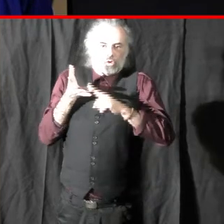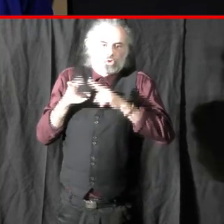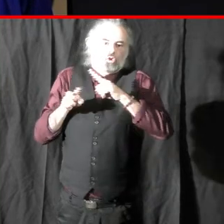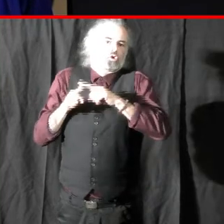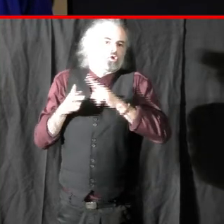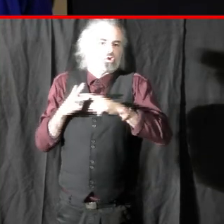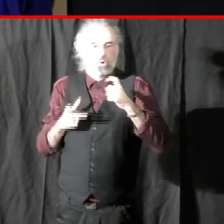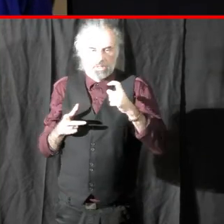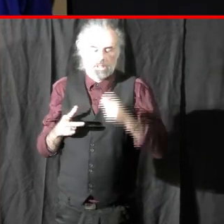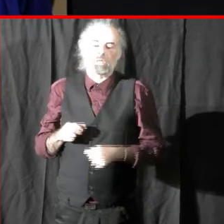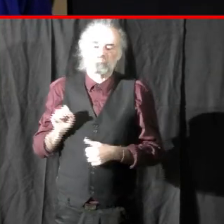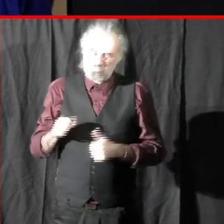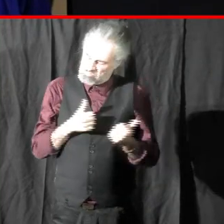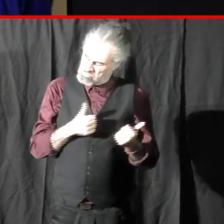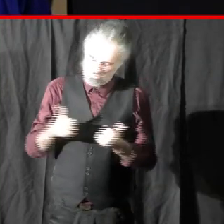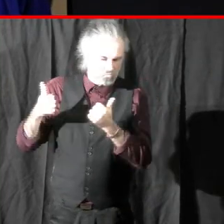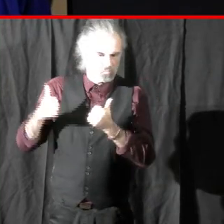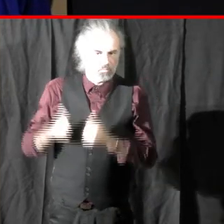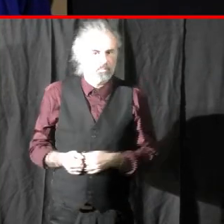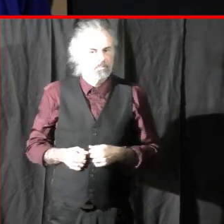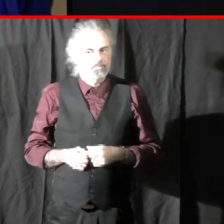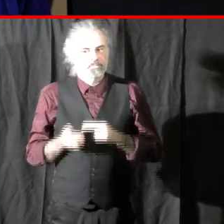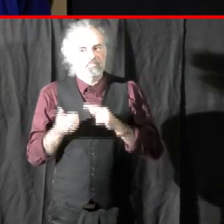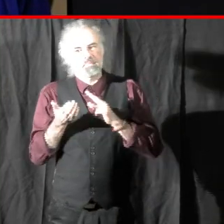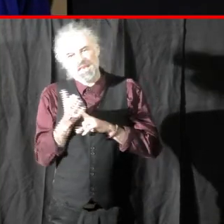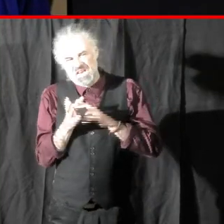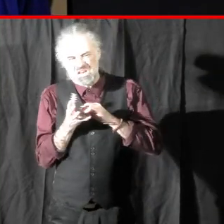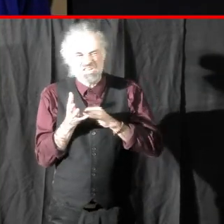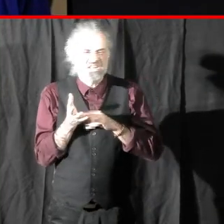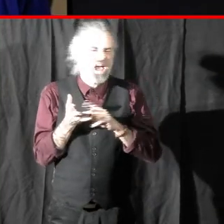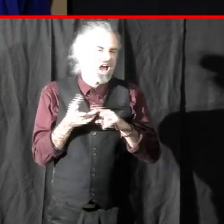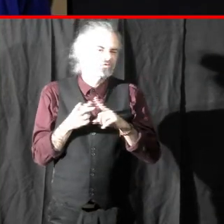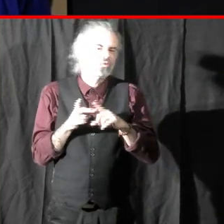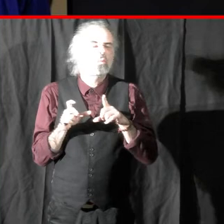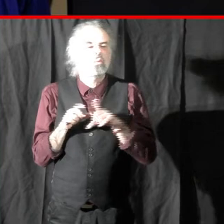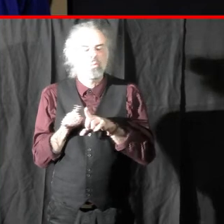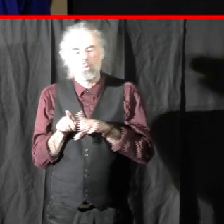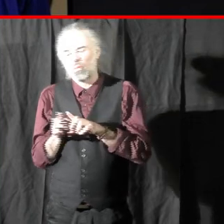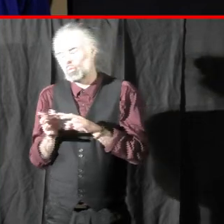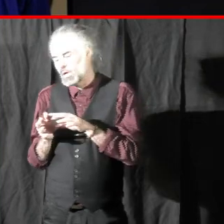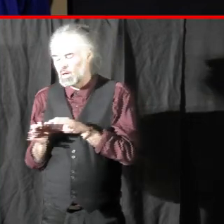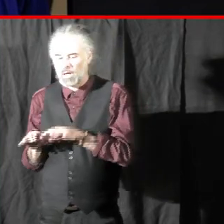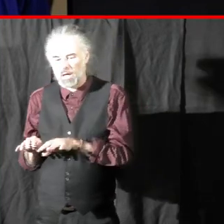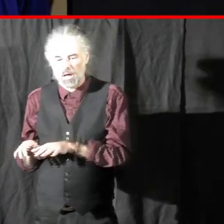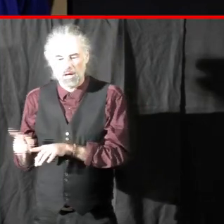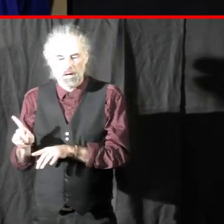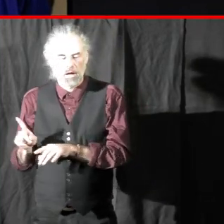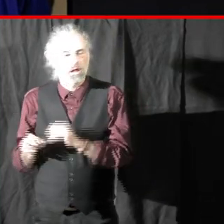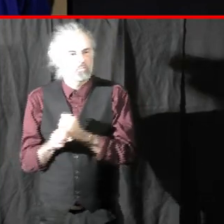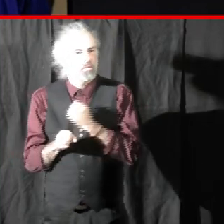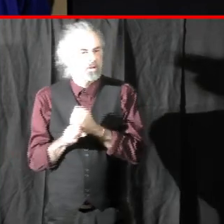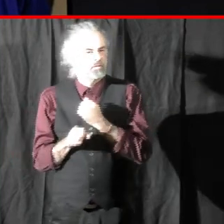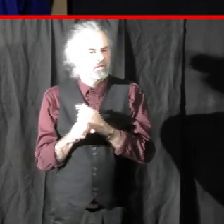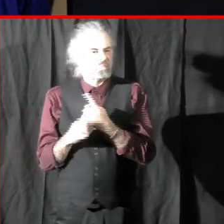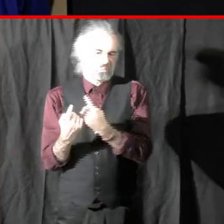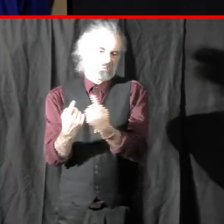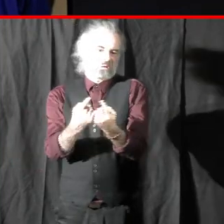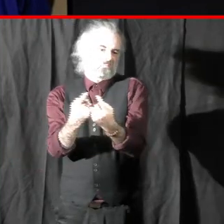Was pretty good. All right. Toxic nastoids and the manufacture of